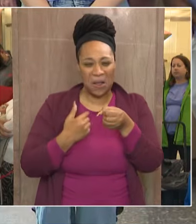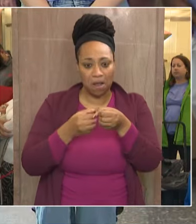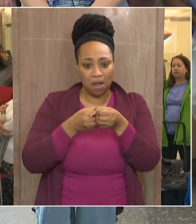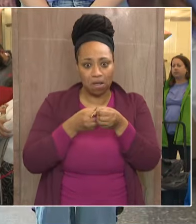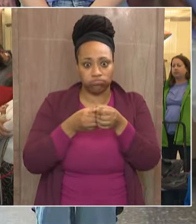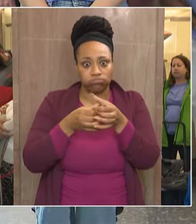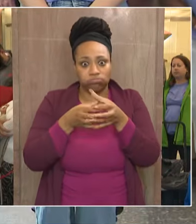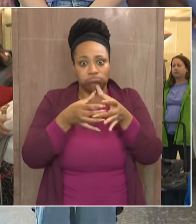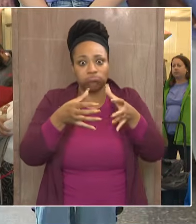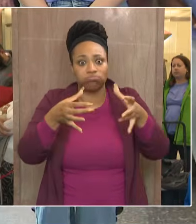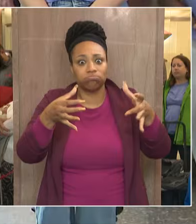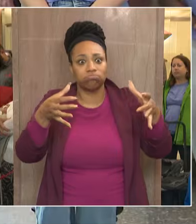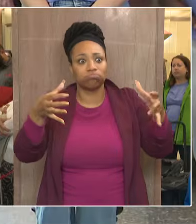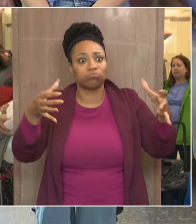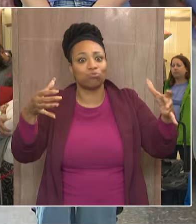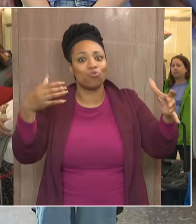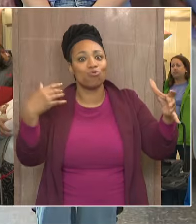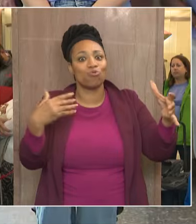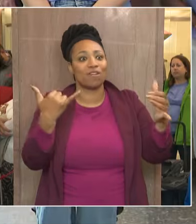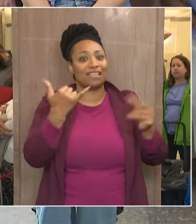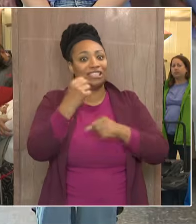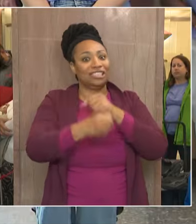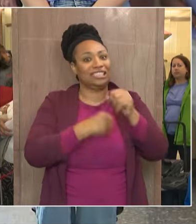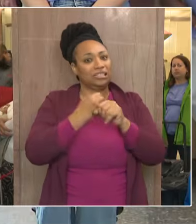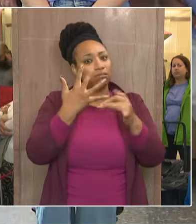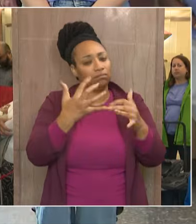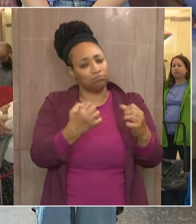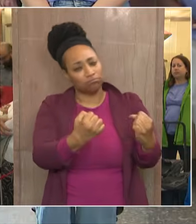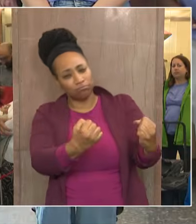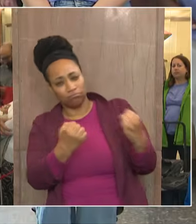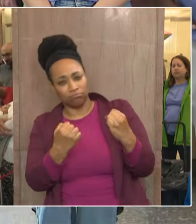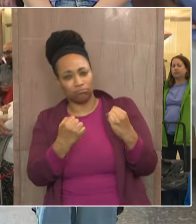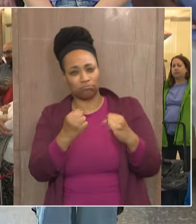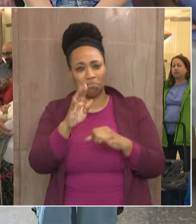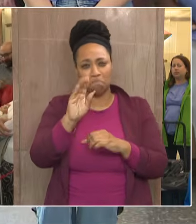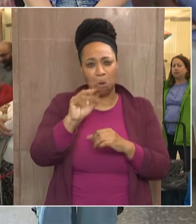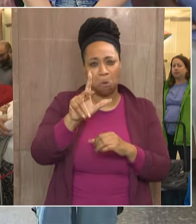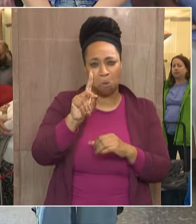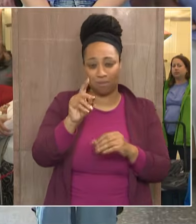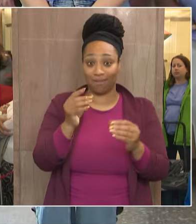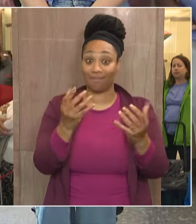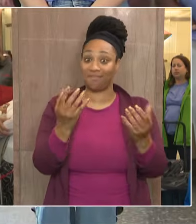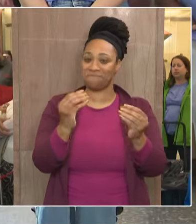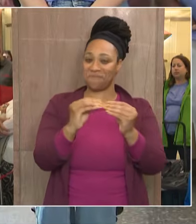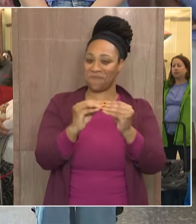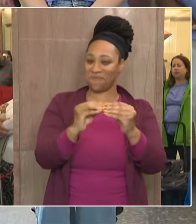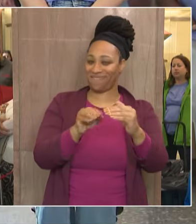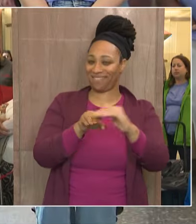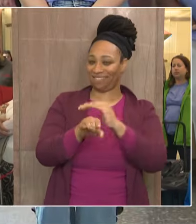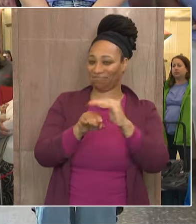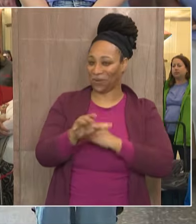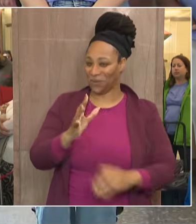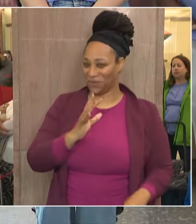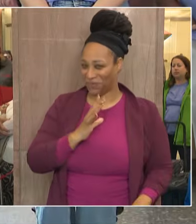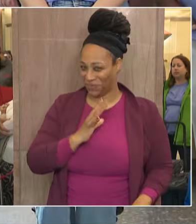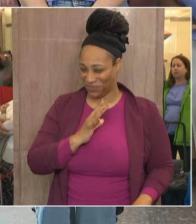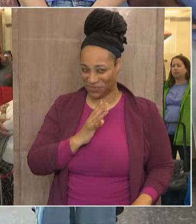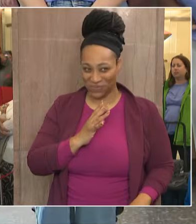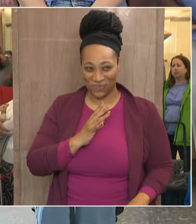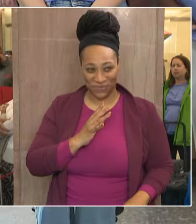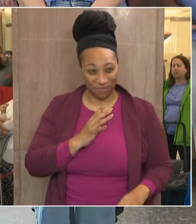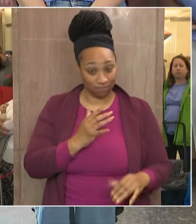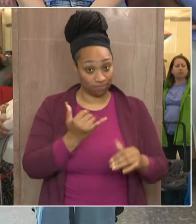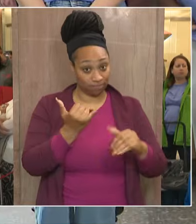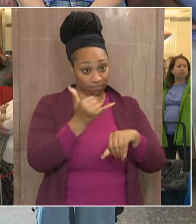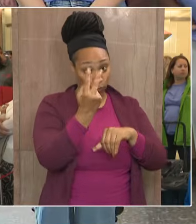bigger, bolder, and more accessible than ever. For 2 nights, DC will become a canvas of